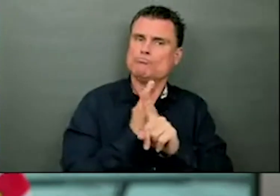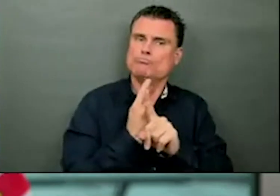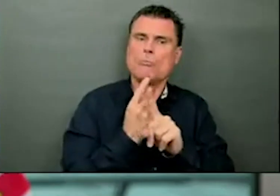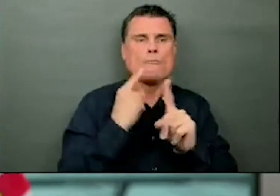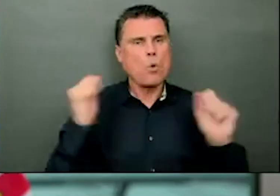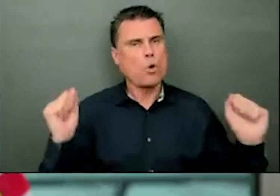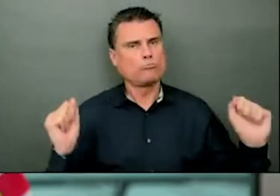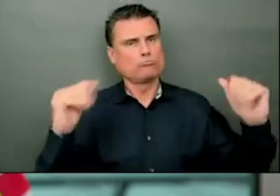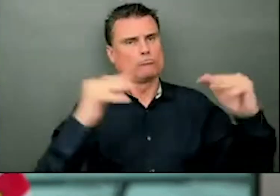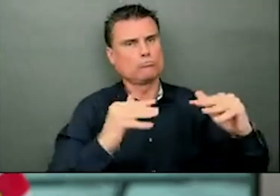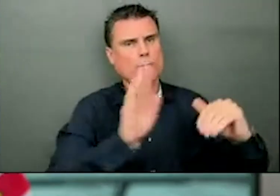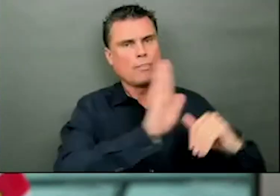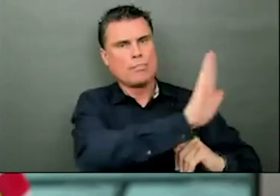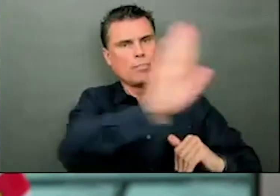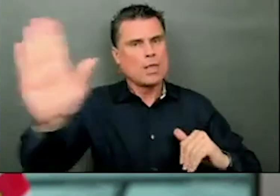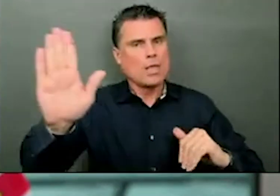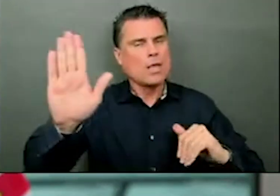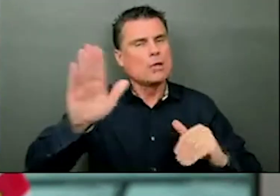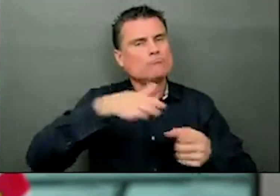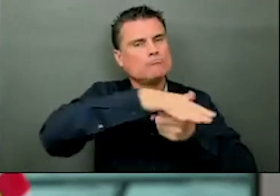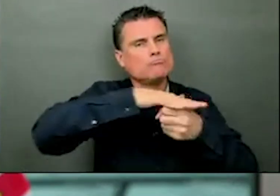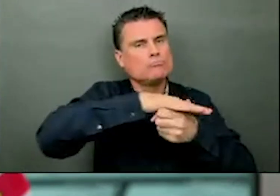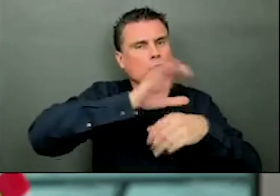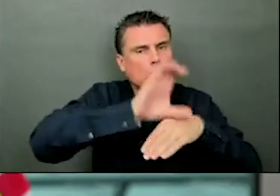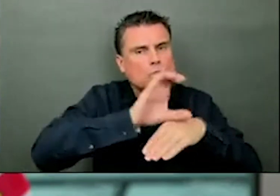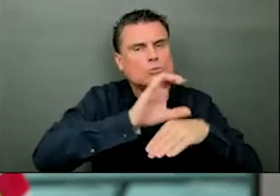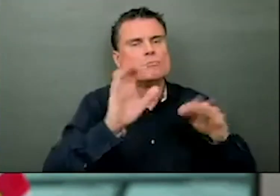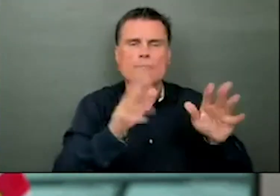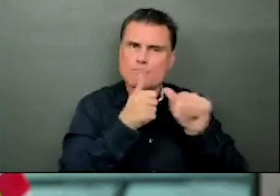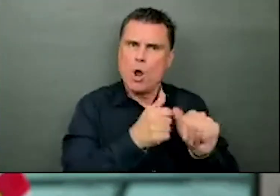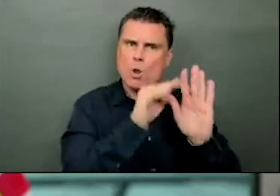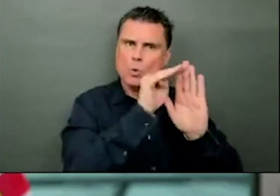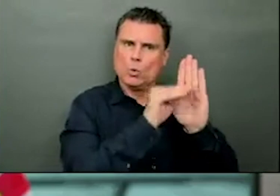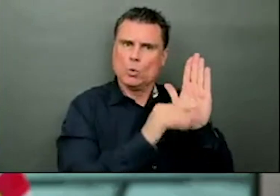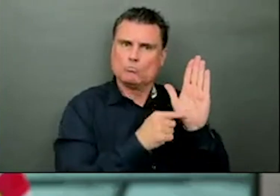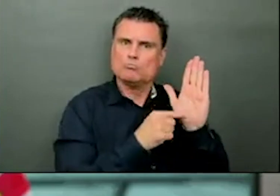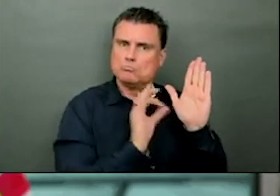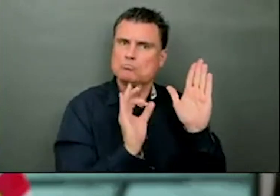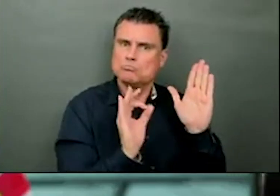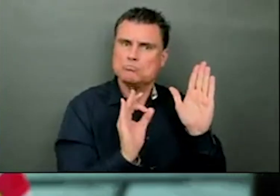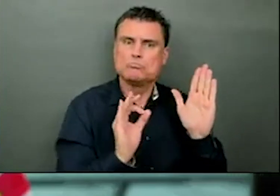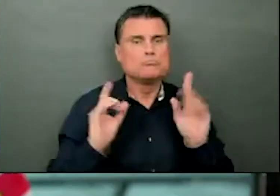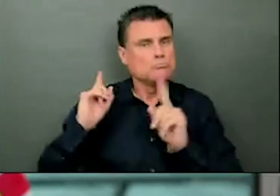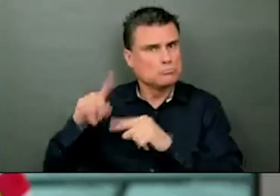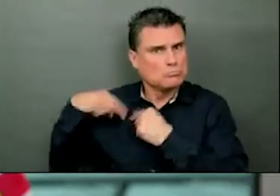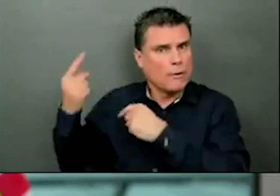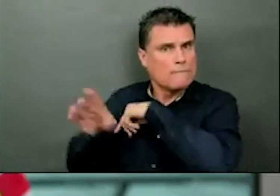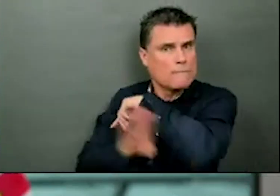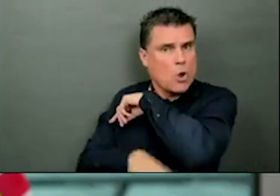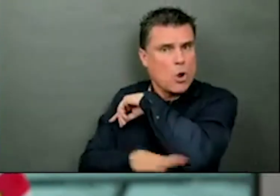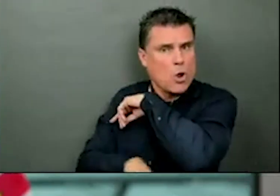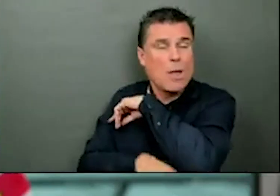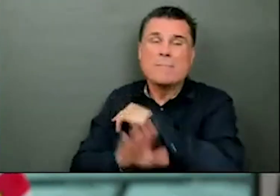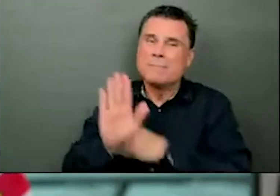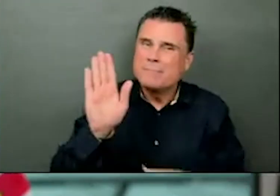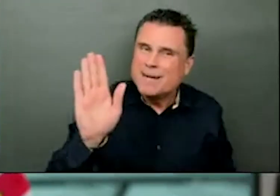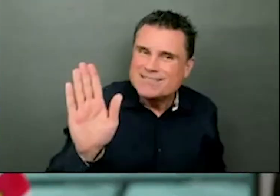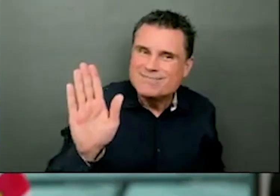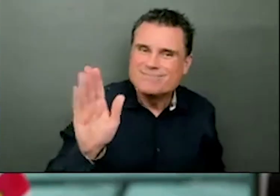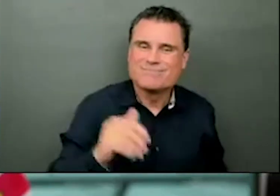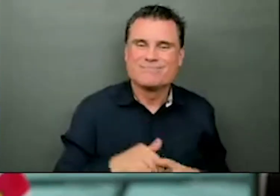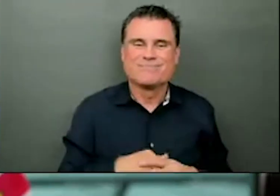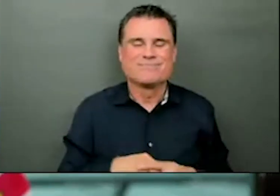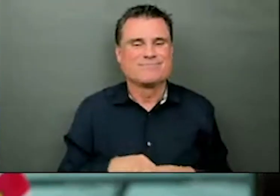the transmissibility of the virus increasing. And what we were seeing was that there was transmission in a number of faith